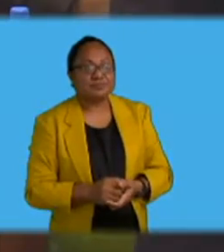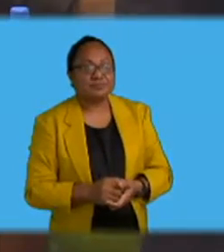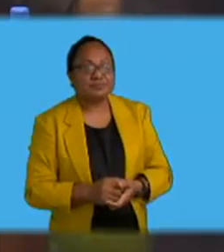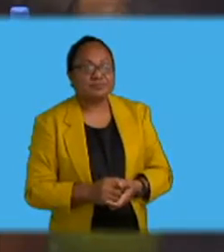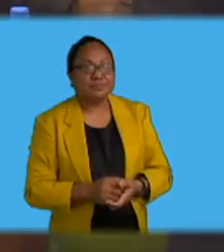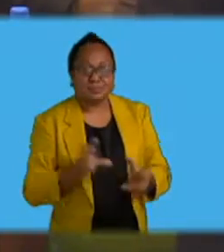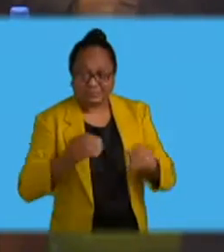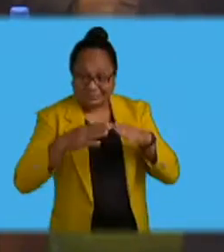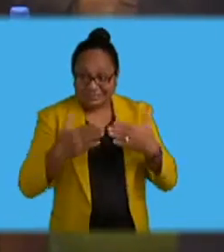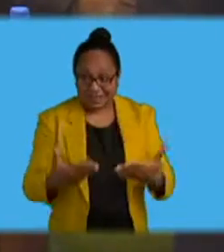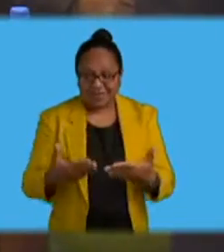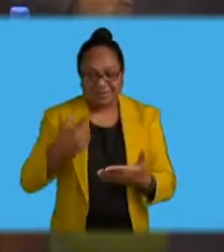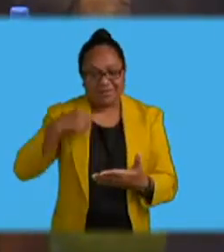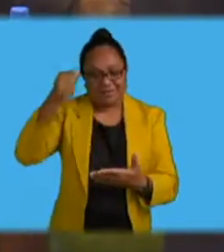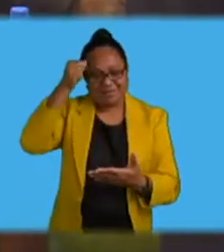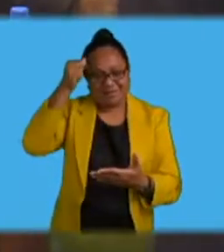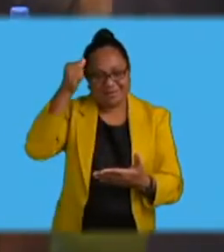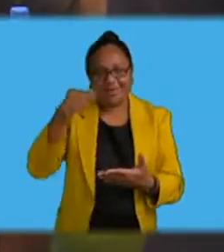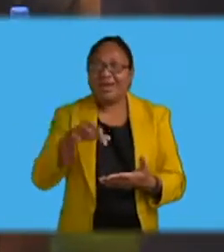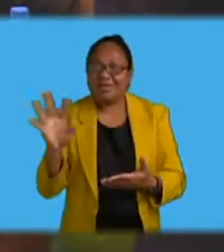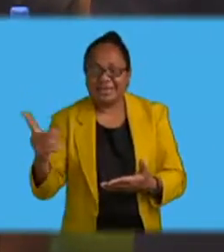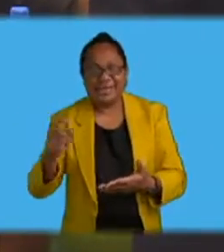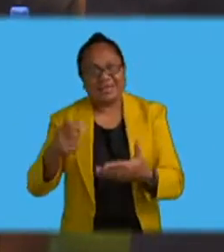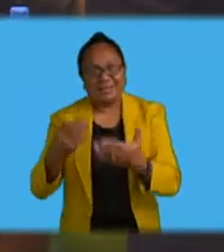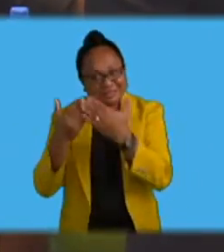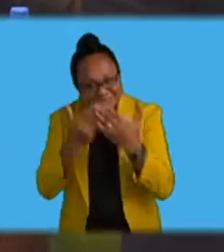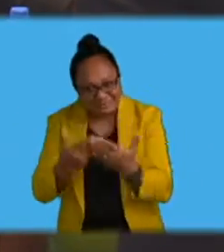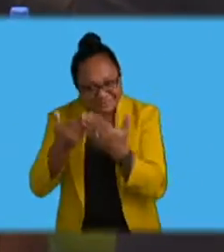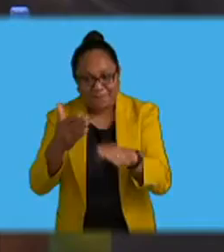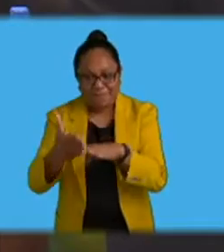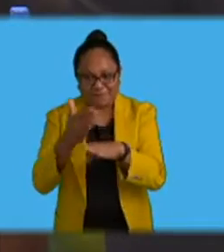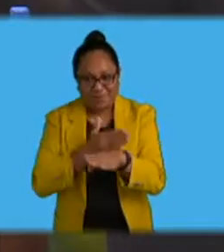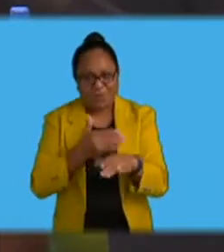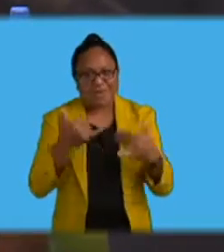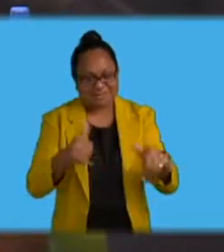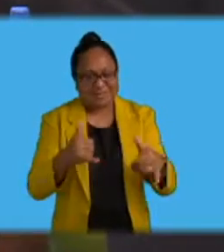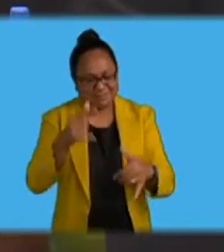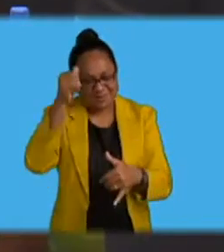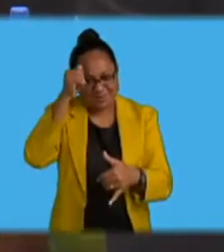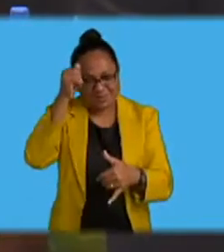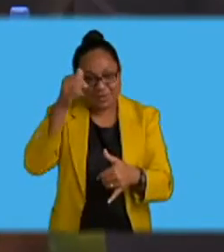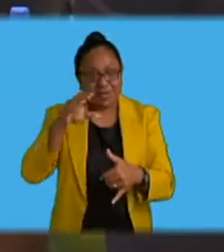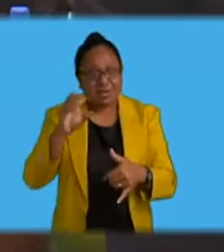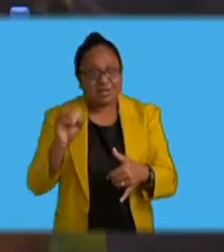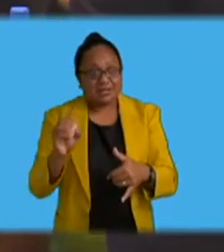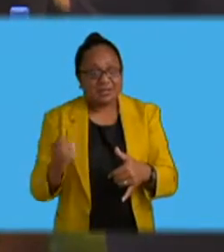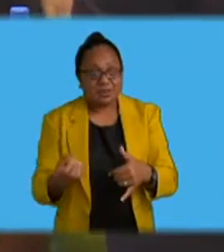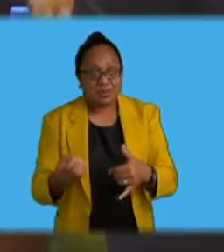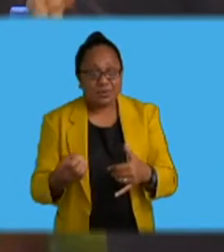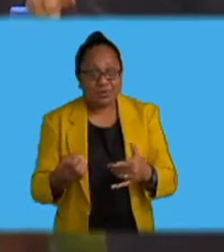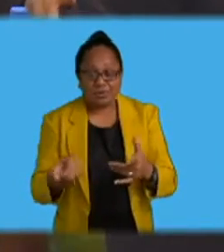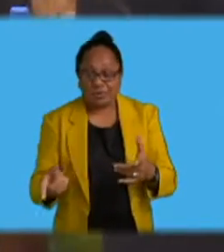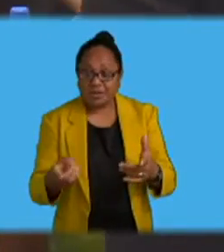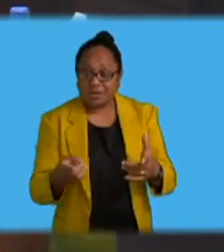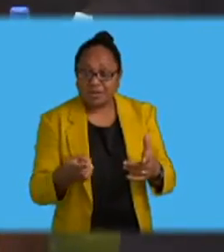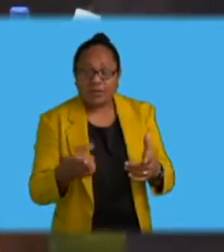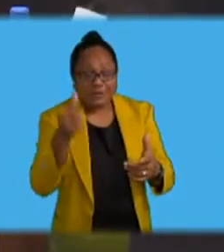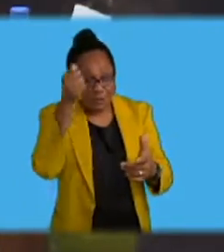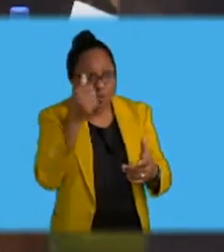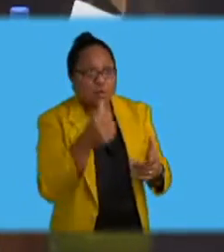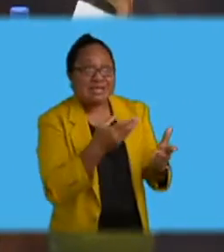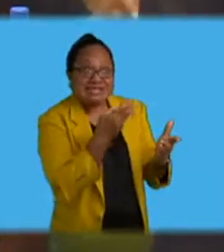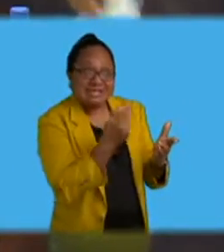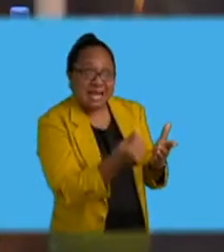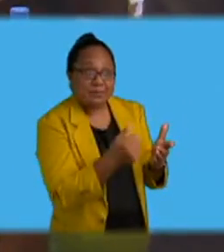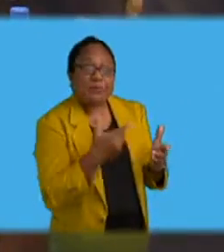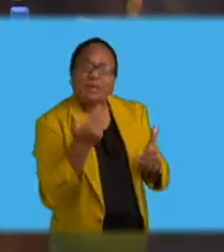Definitely they would have gone and done additional reading. The understanding was that these materials are already covered in our curriculum. That's why we only gave them